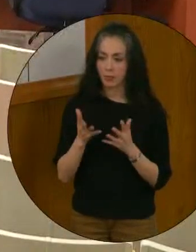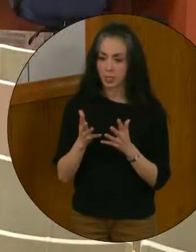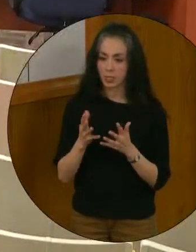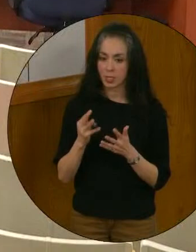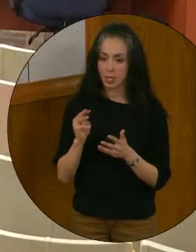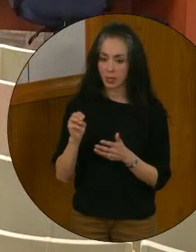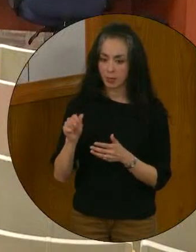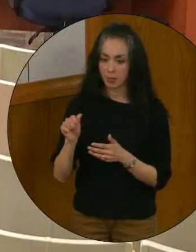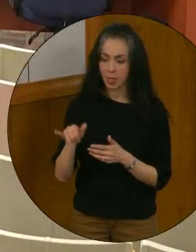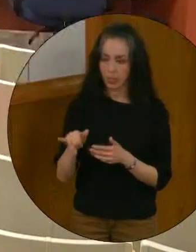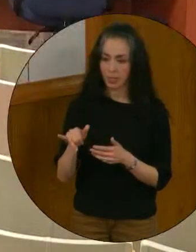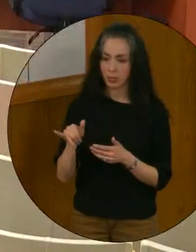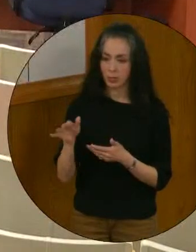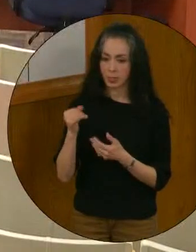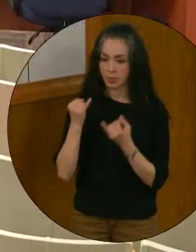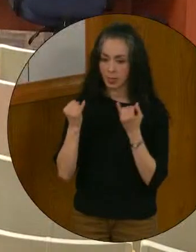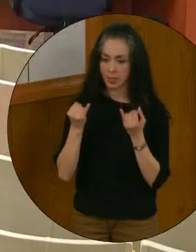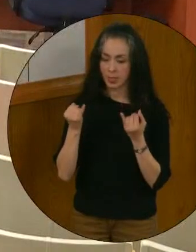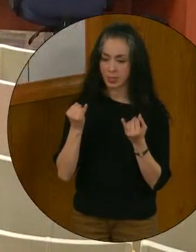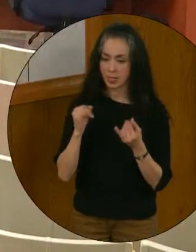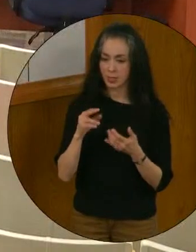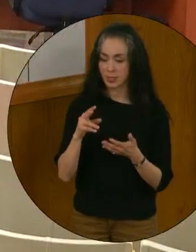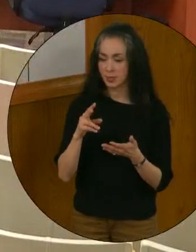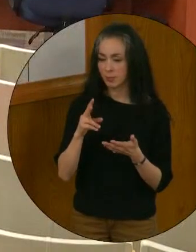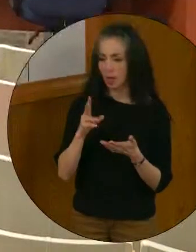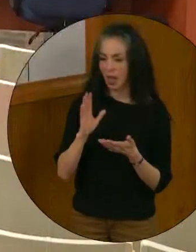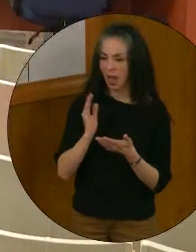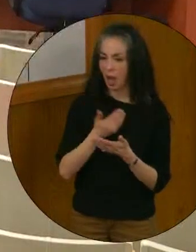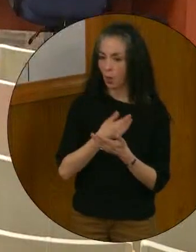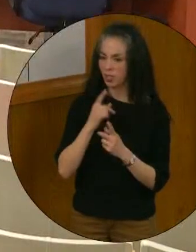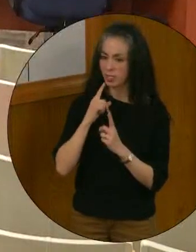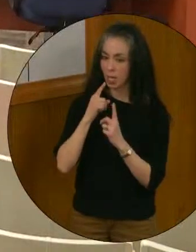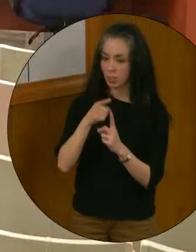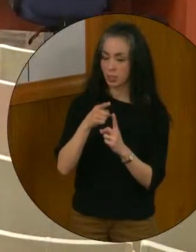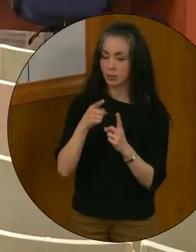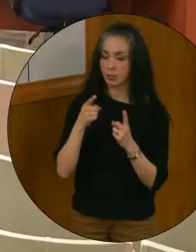some ideas, and that's really what our intention is for today's